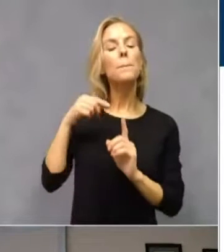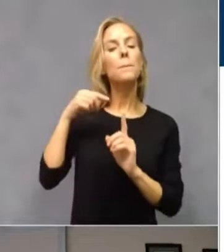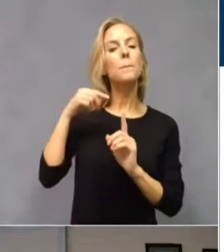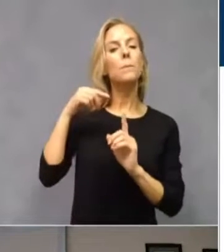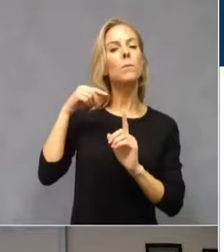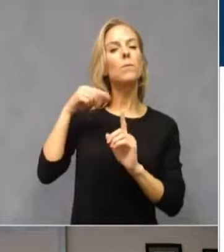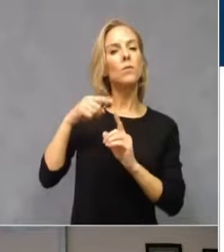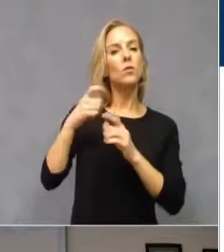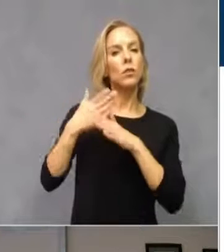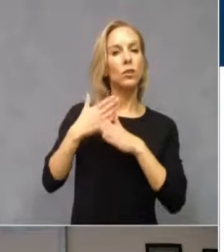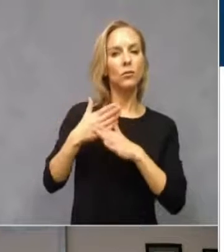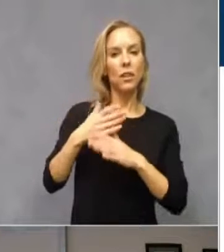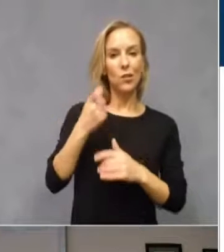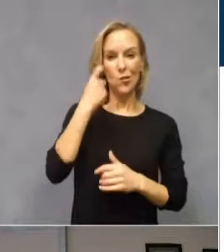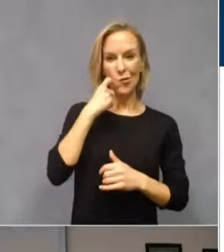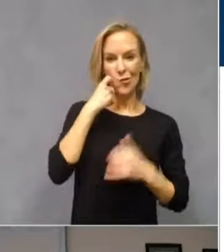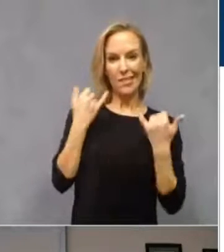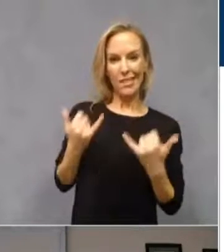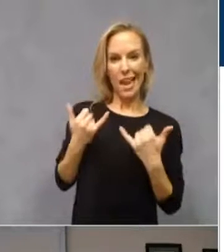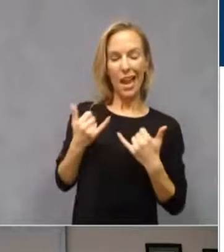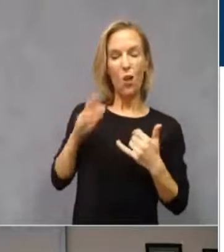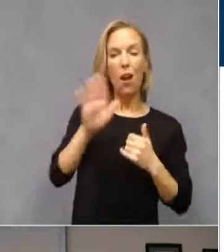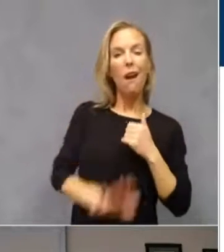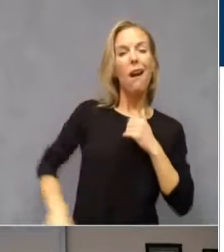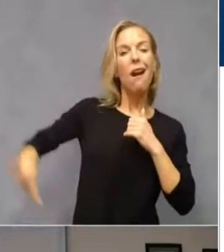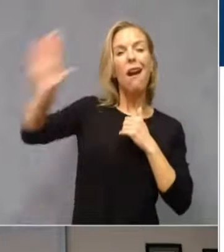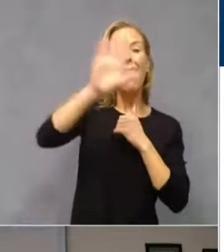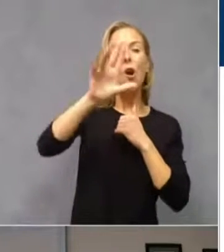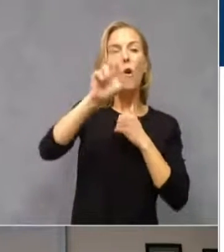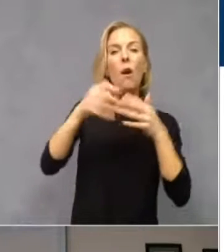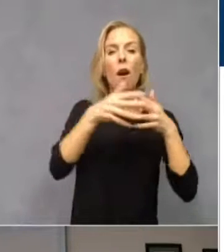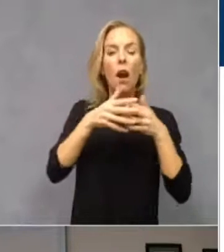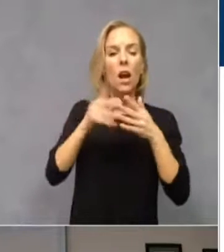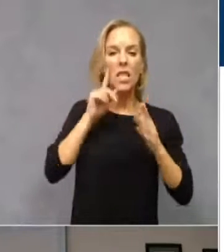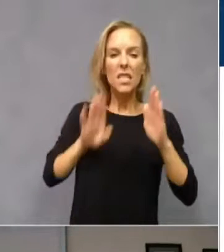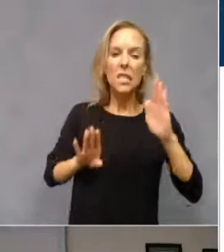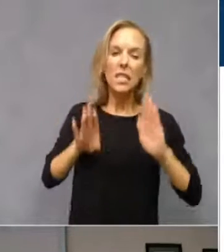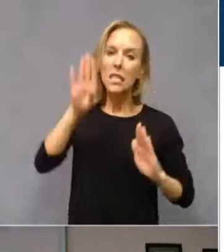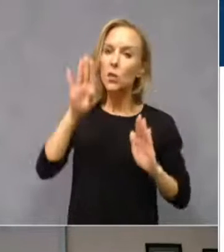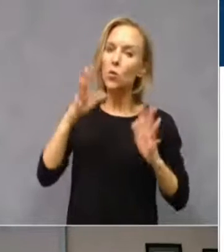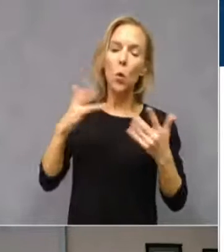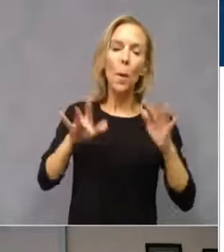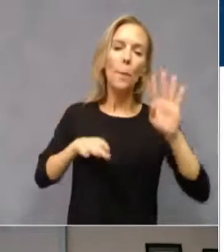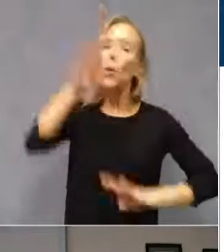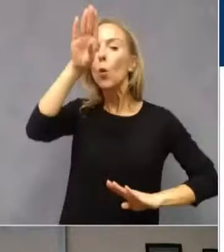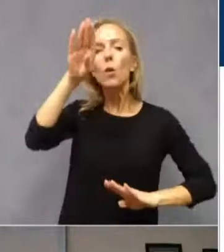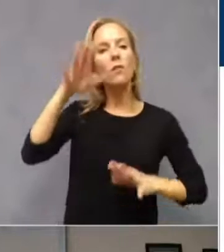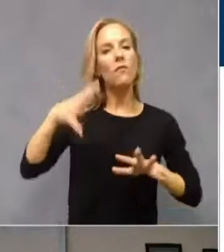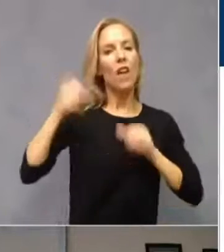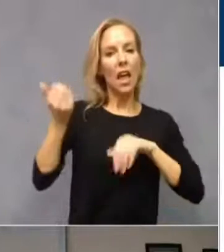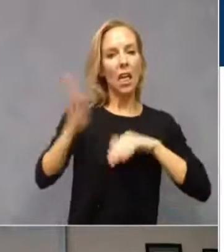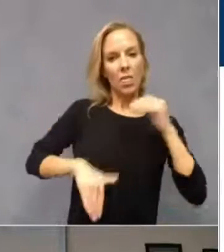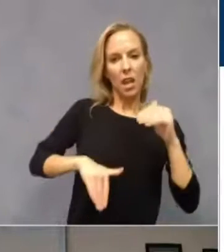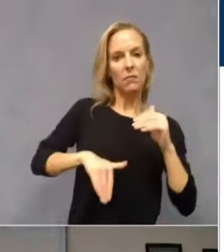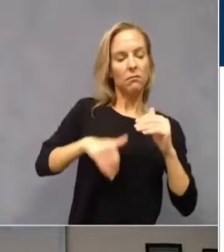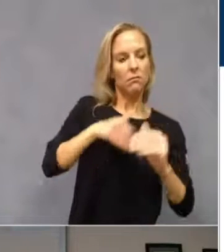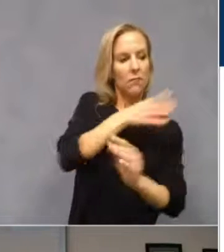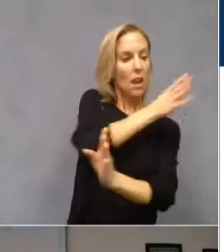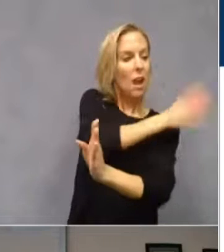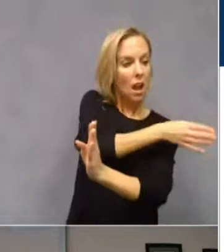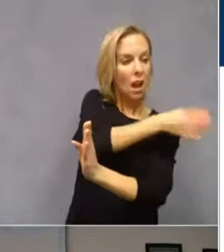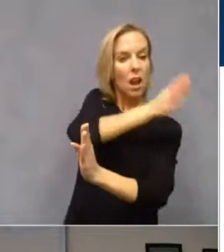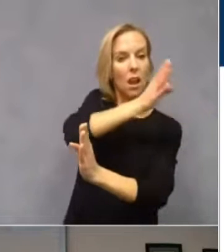current surge we're seeing across the country is rising much more quickly than it did in the earlier surges. It's much